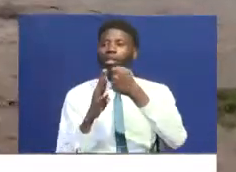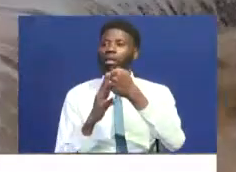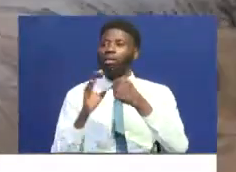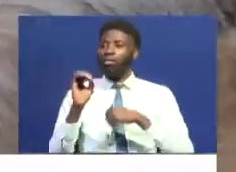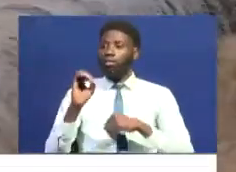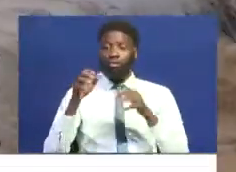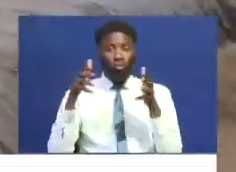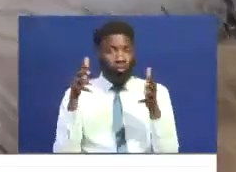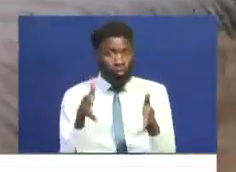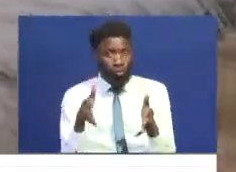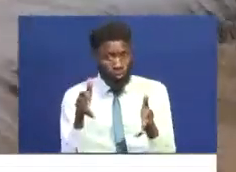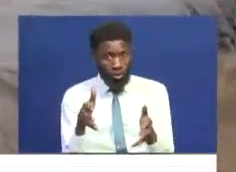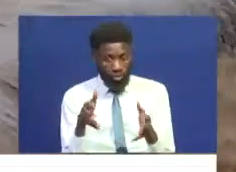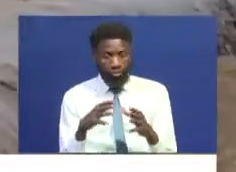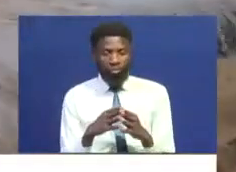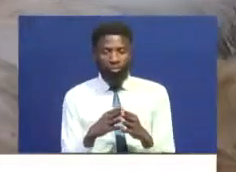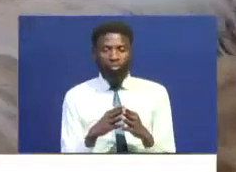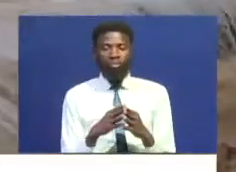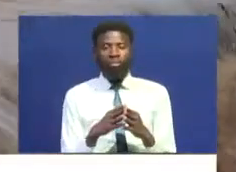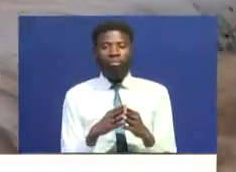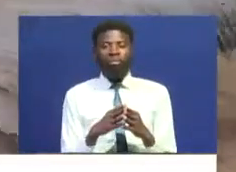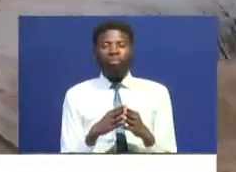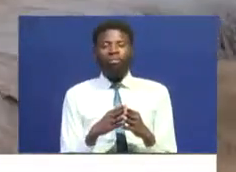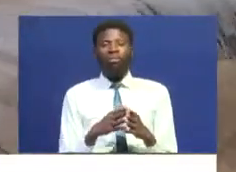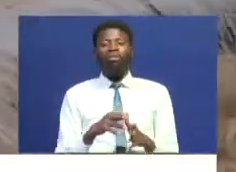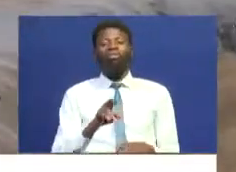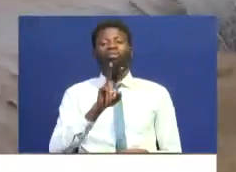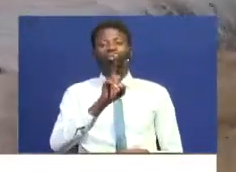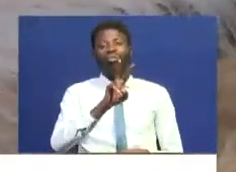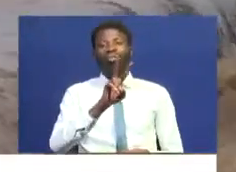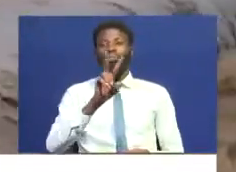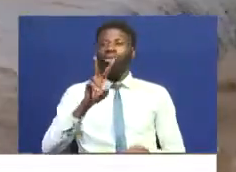But today, as we speak, is 228.